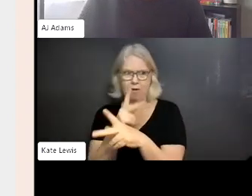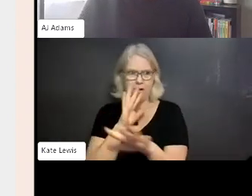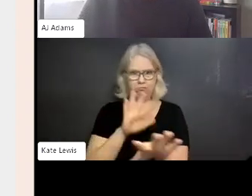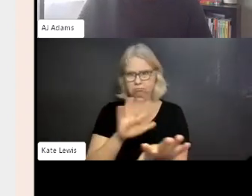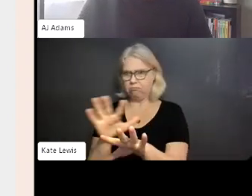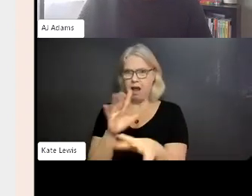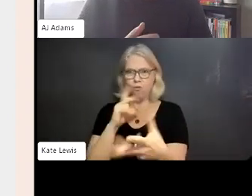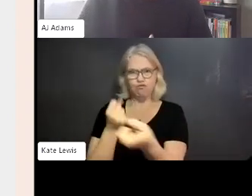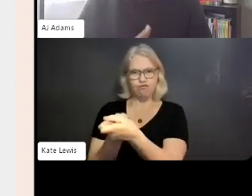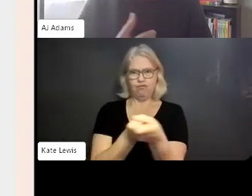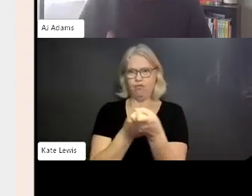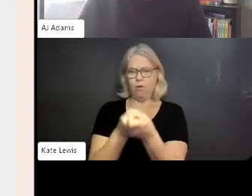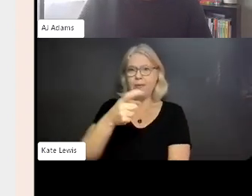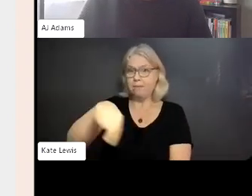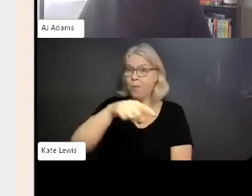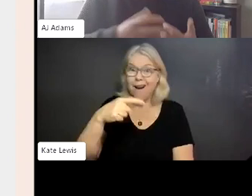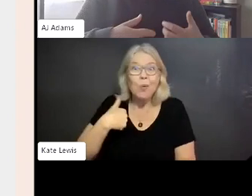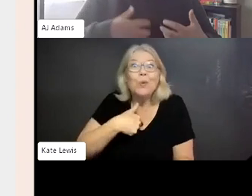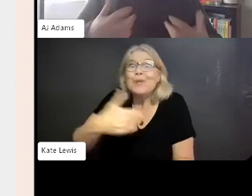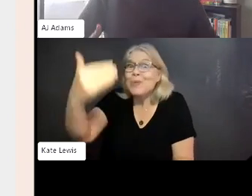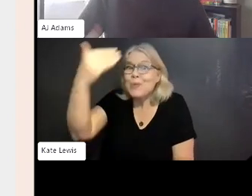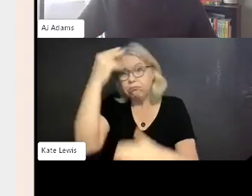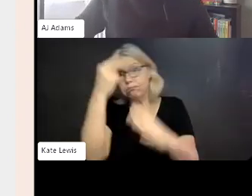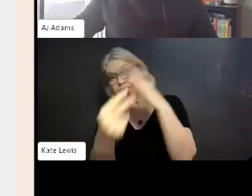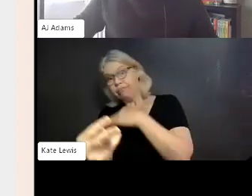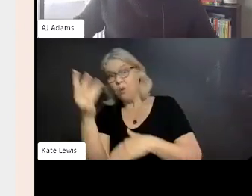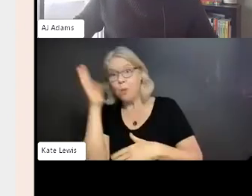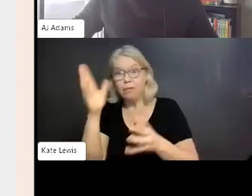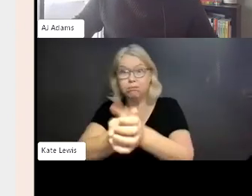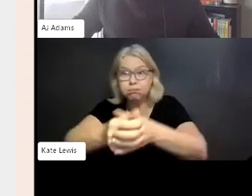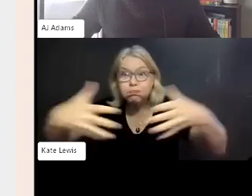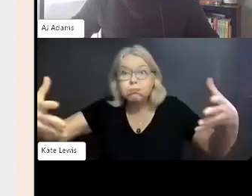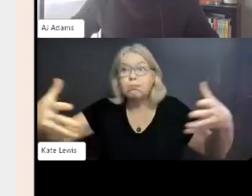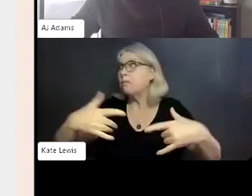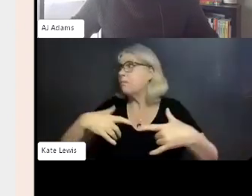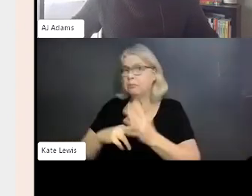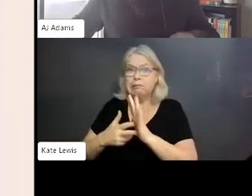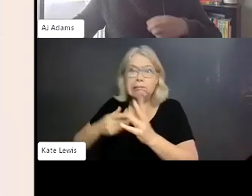folks living with dementia, as it's only going to cost more and more, and there's going to be more people living with dementia.